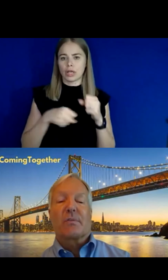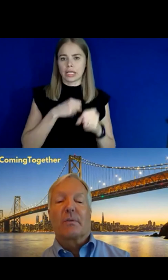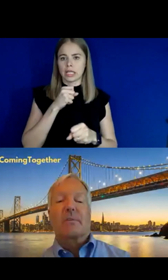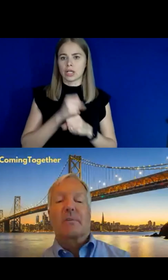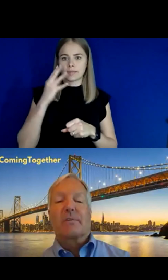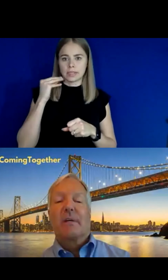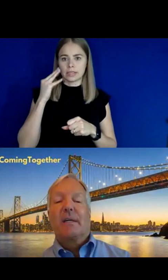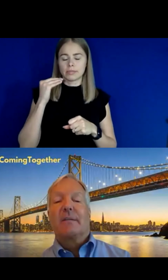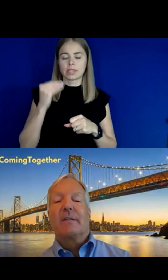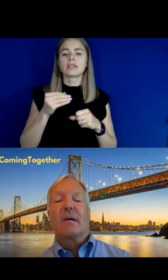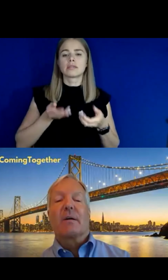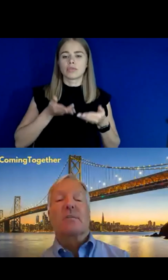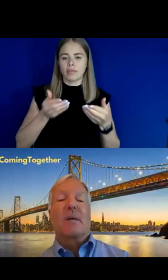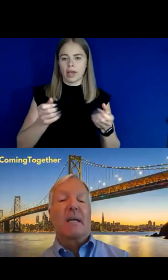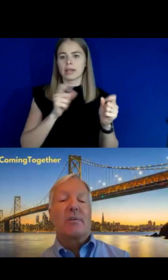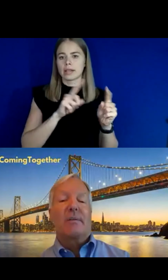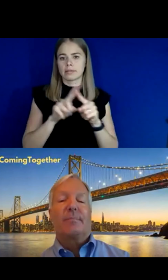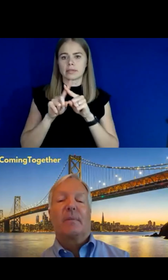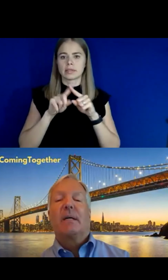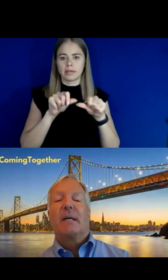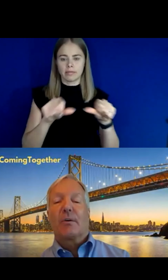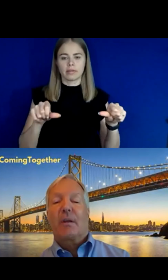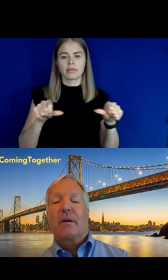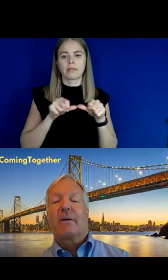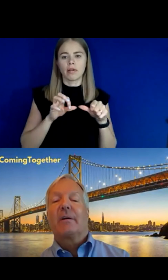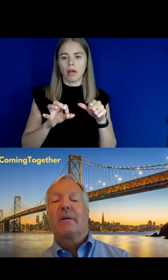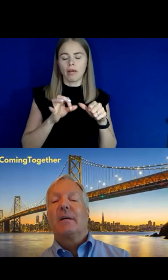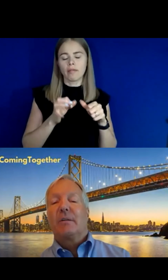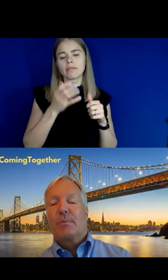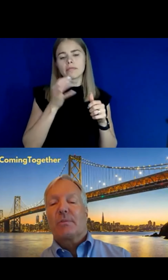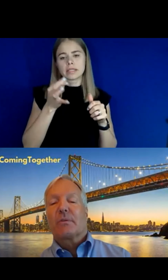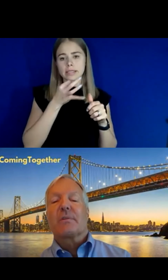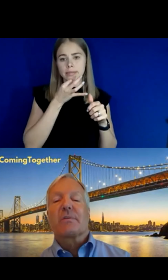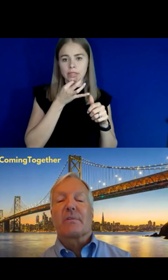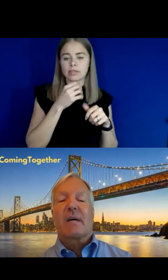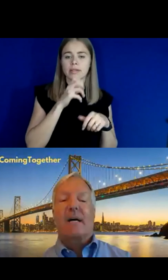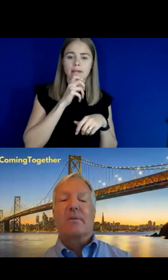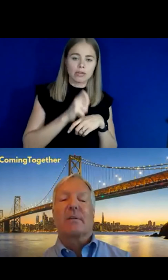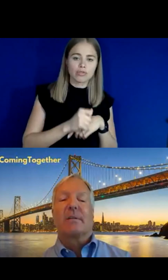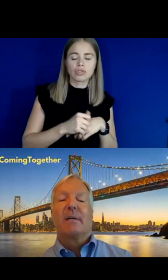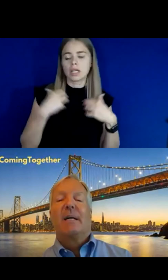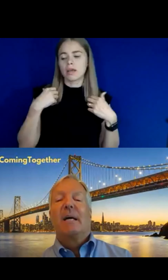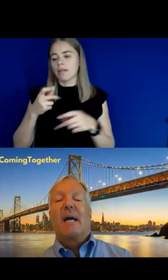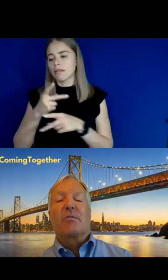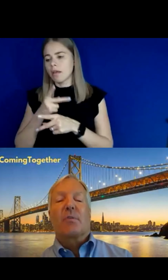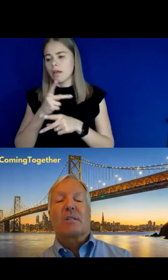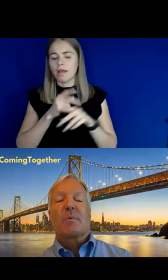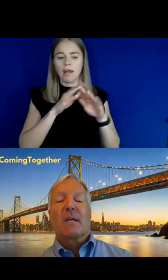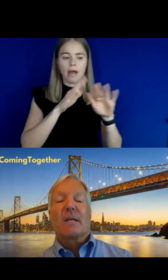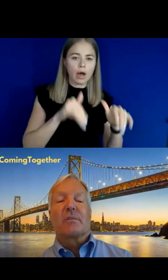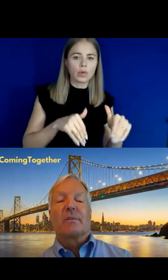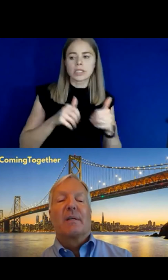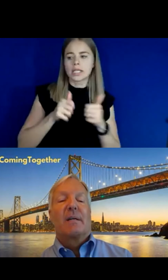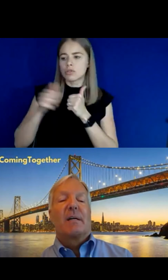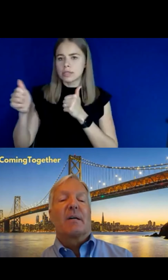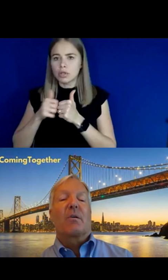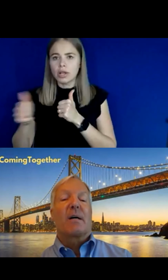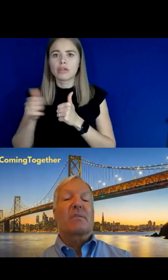of services in the areas of aging, healthcare, human services, housing, and